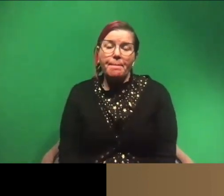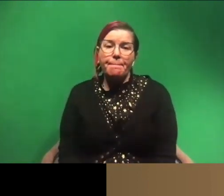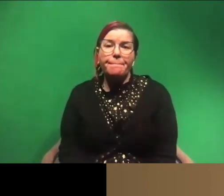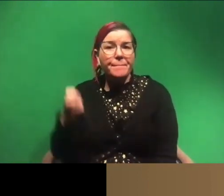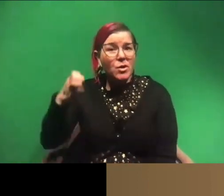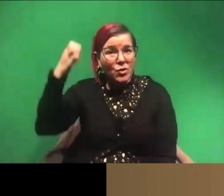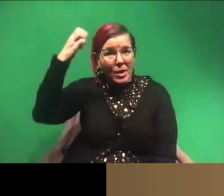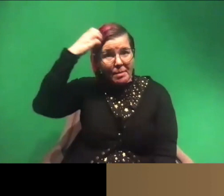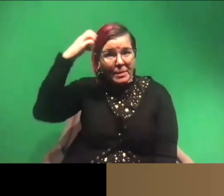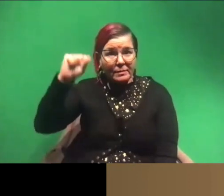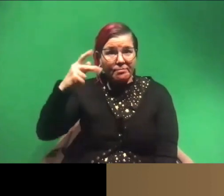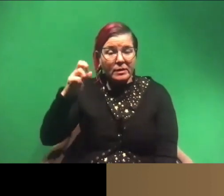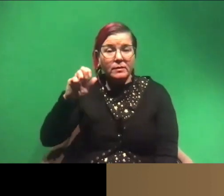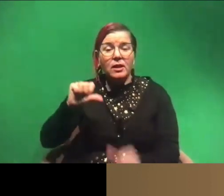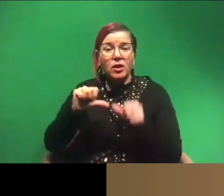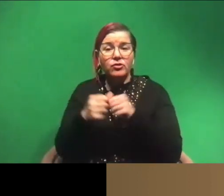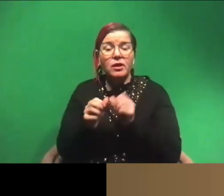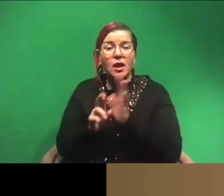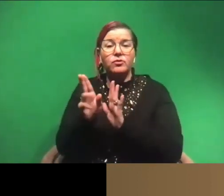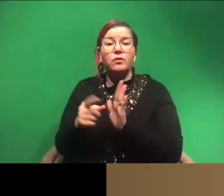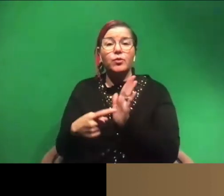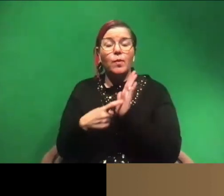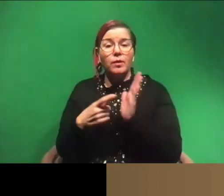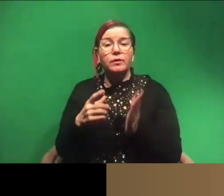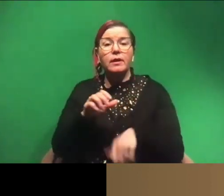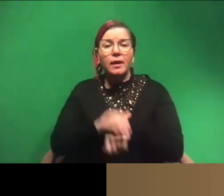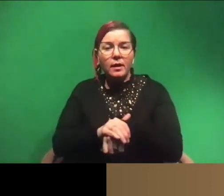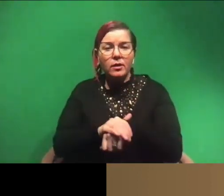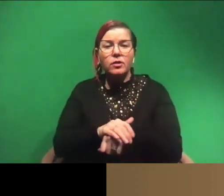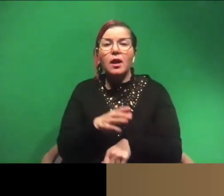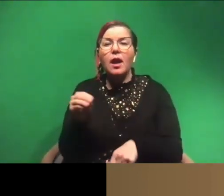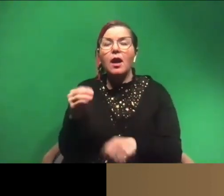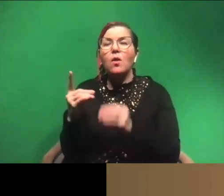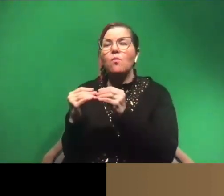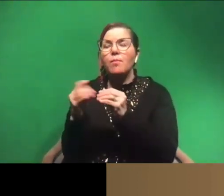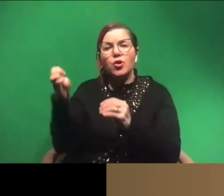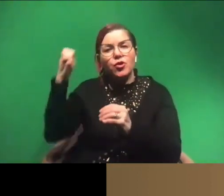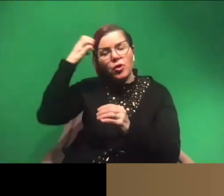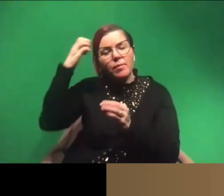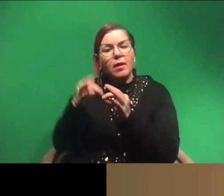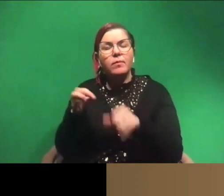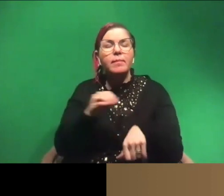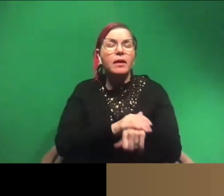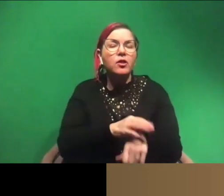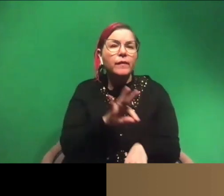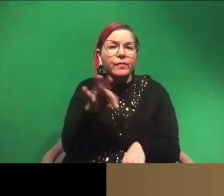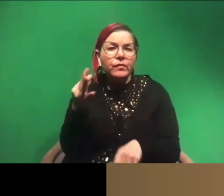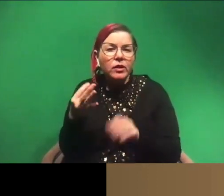Space Agency astronauts, they are required to learn English and another European language. So maybe English and French, for